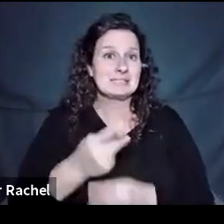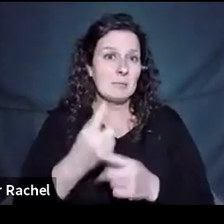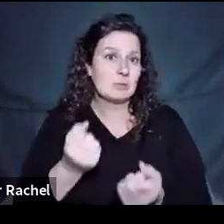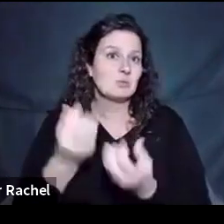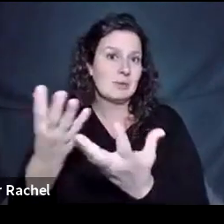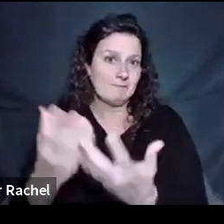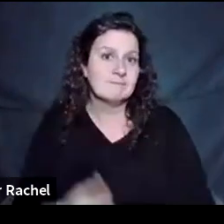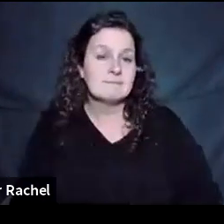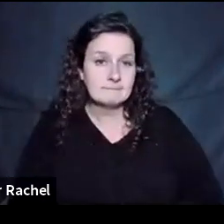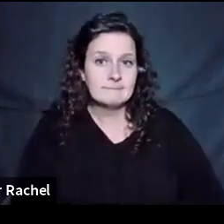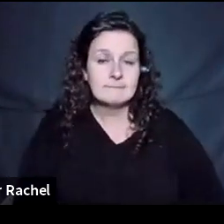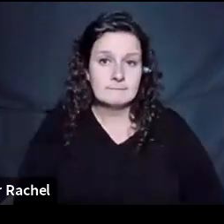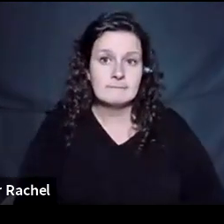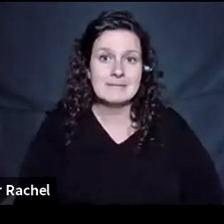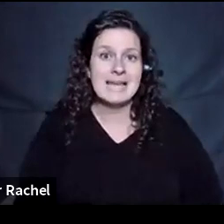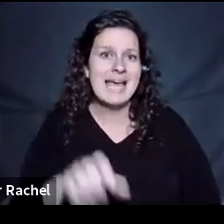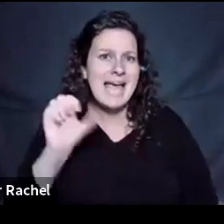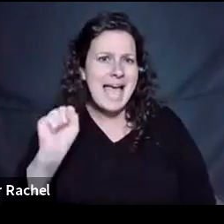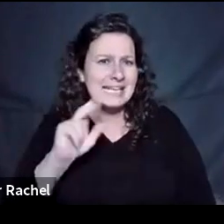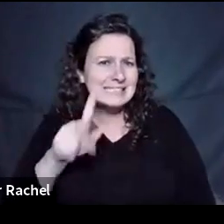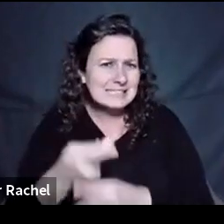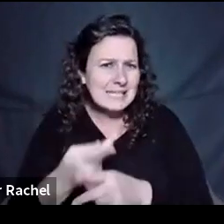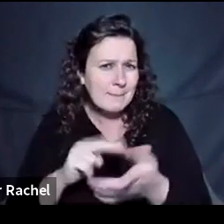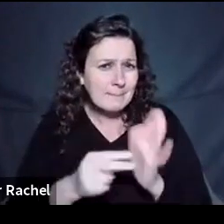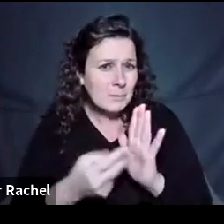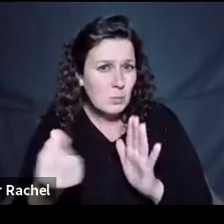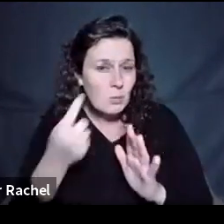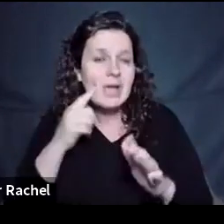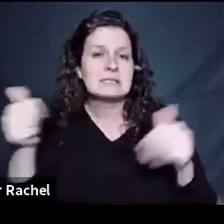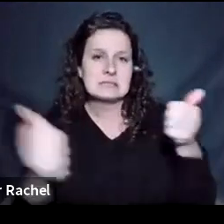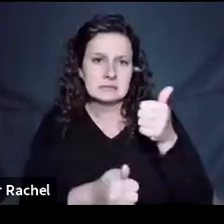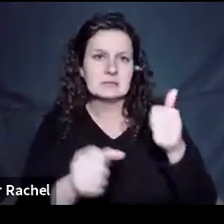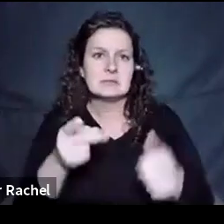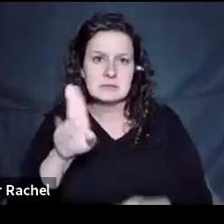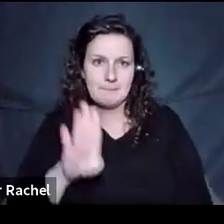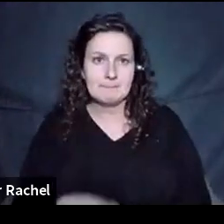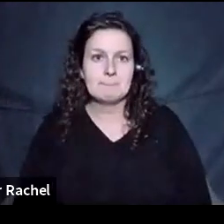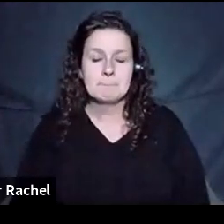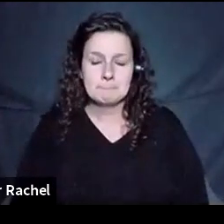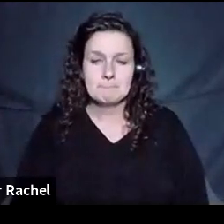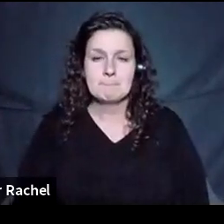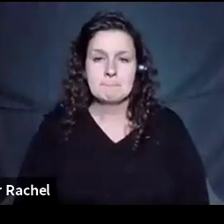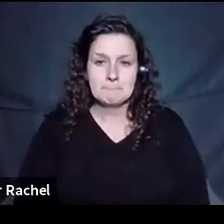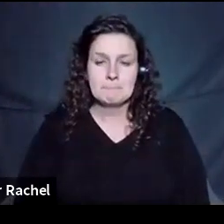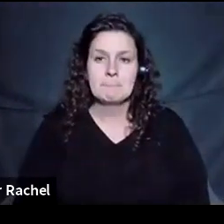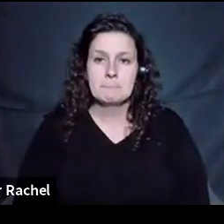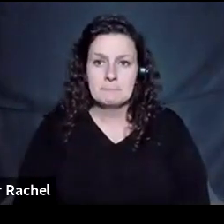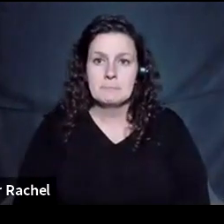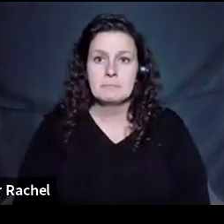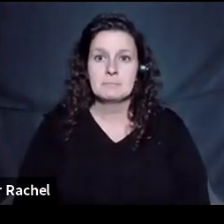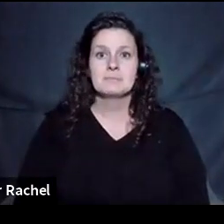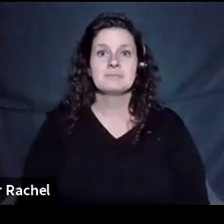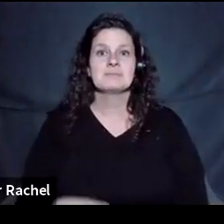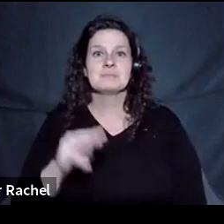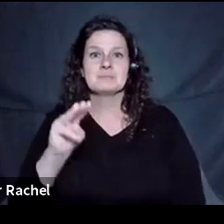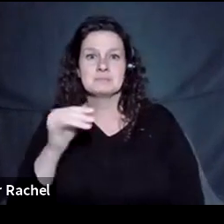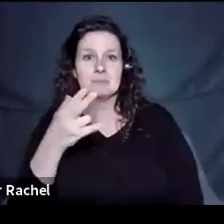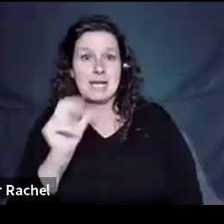Mm-hmm. S type being a sub. The other, Yes. Okay. So one of the things that I just wanted